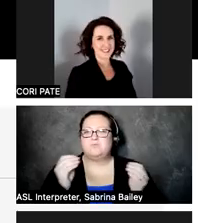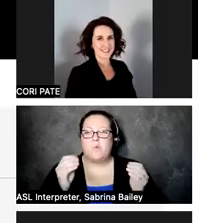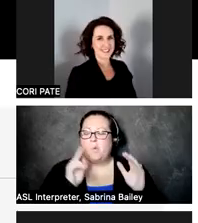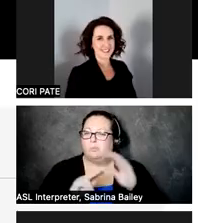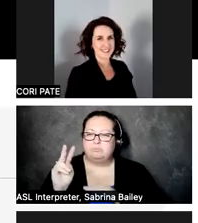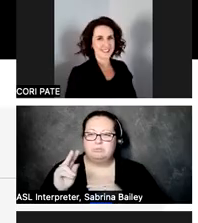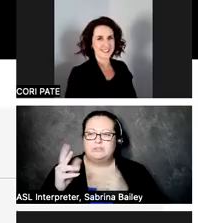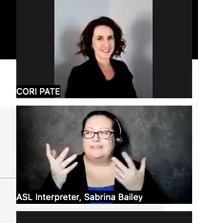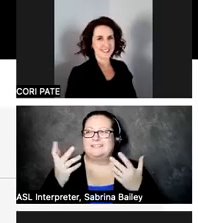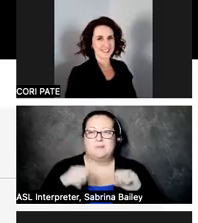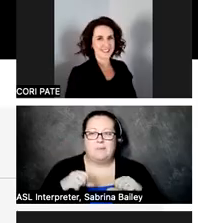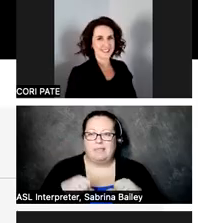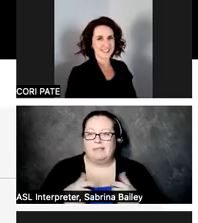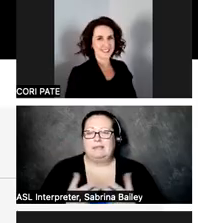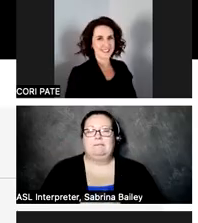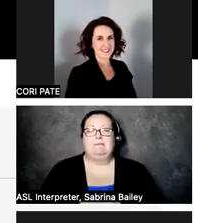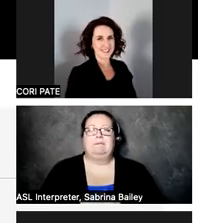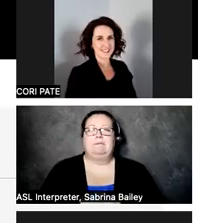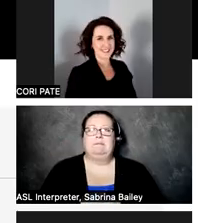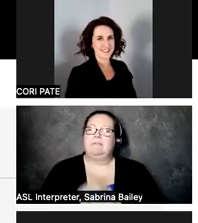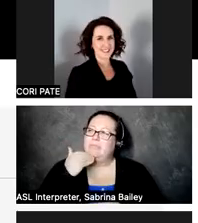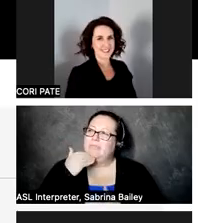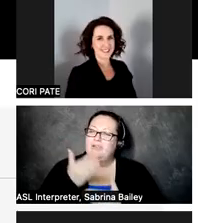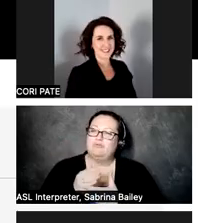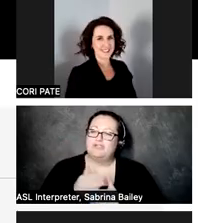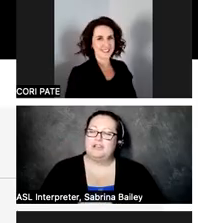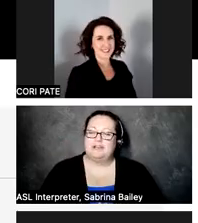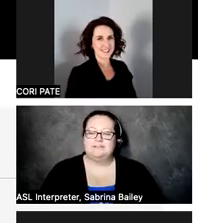it. Thank you for sharing.